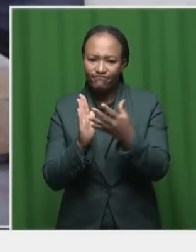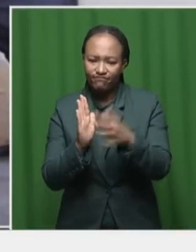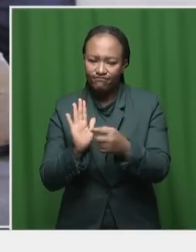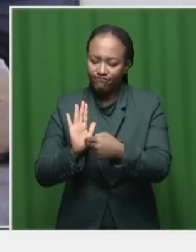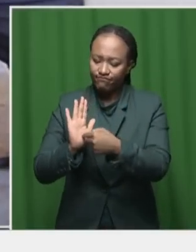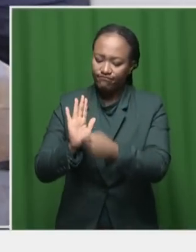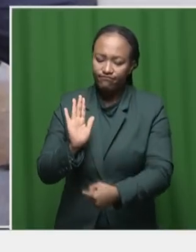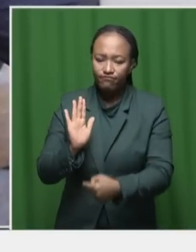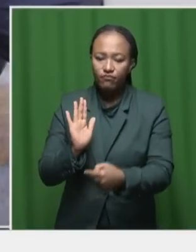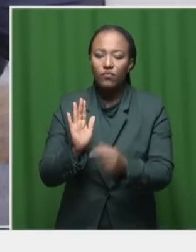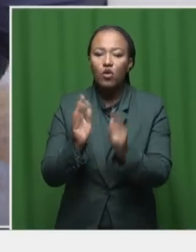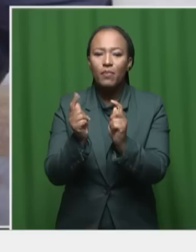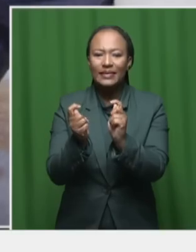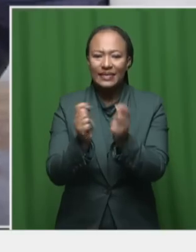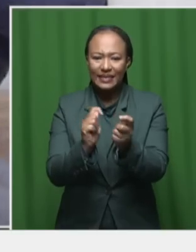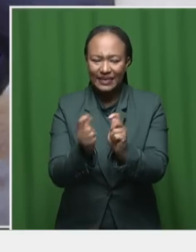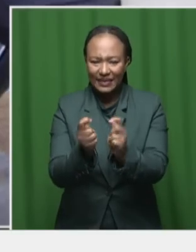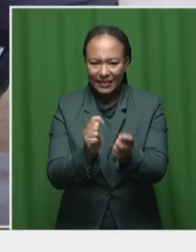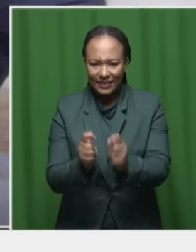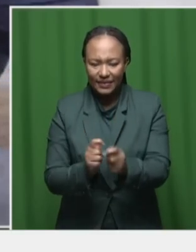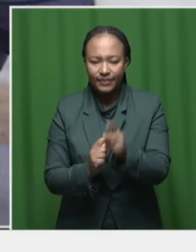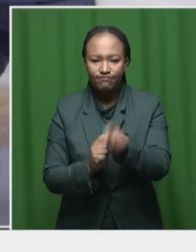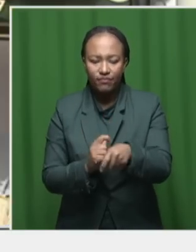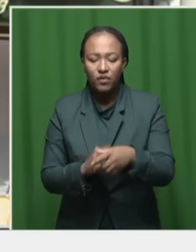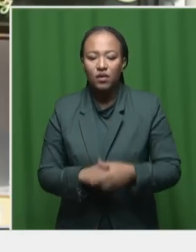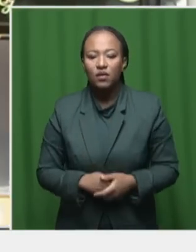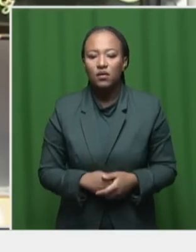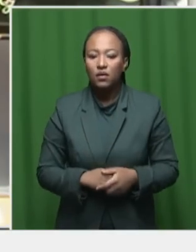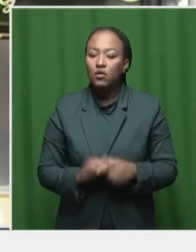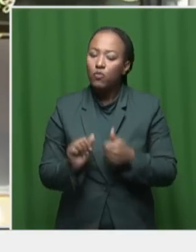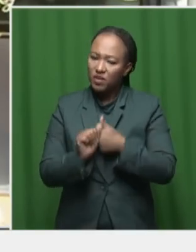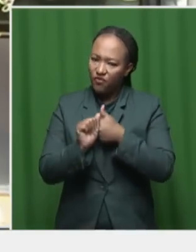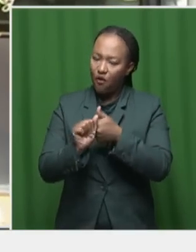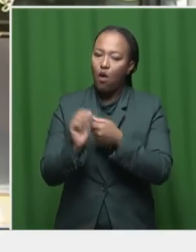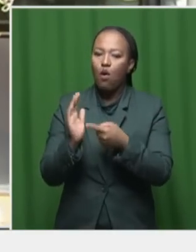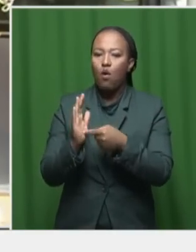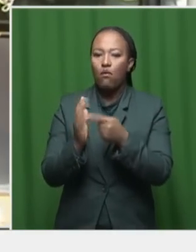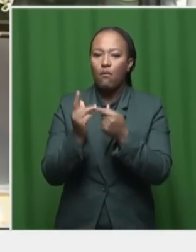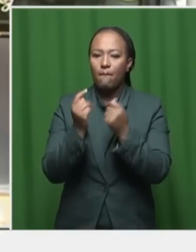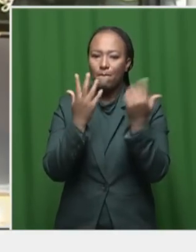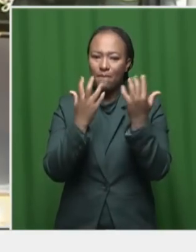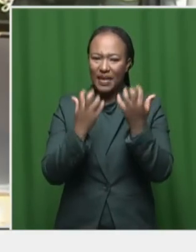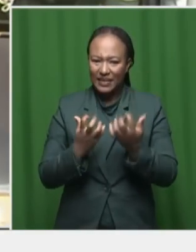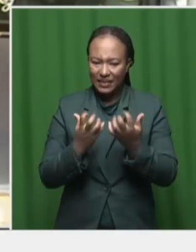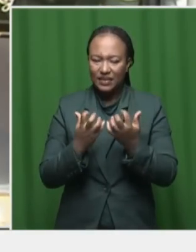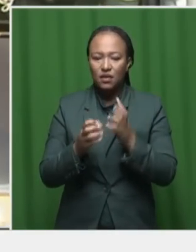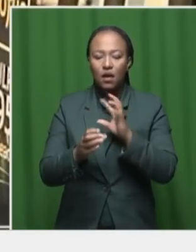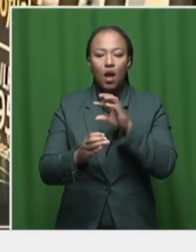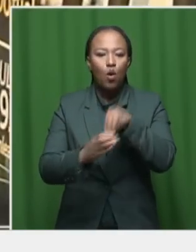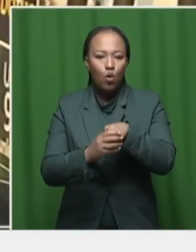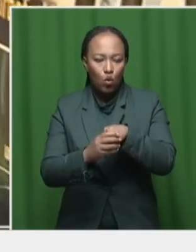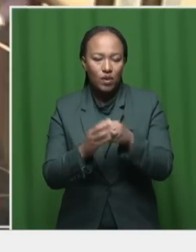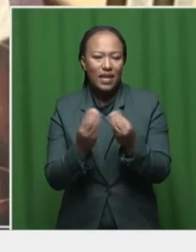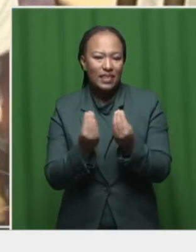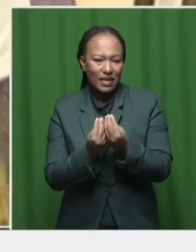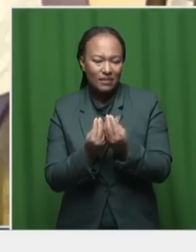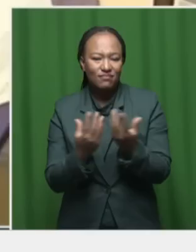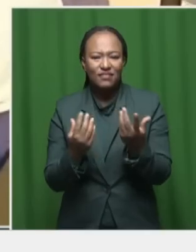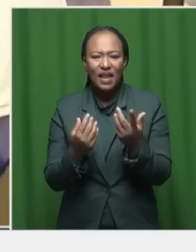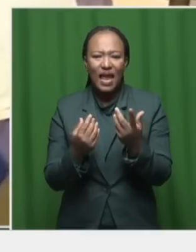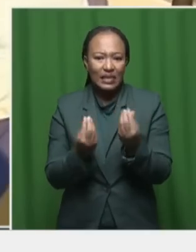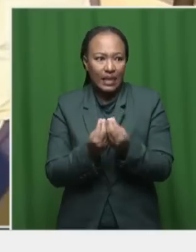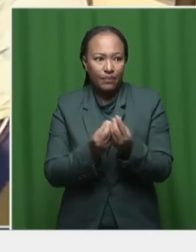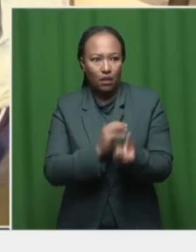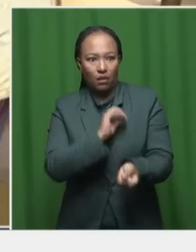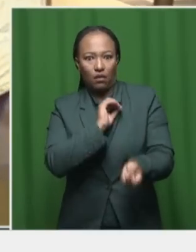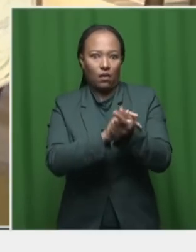have to revise your budget all the time. And of course, try to stick within your budget and include in your budget things like, for example, unforeseen